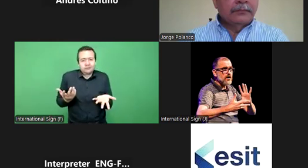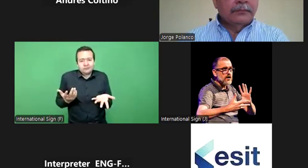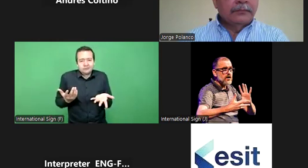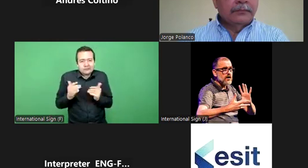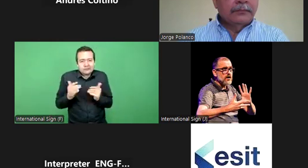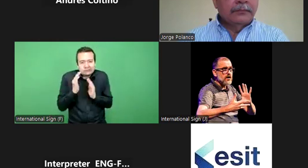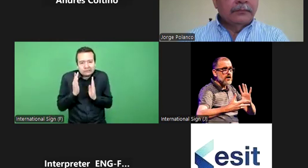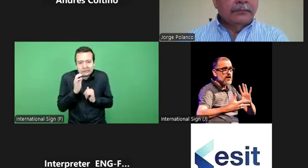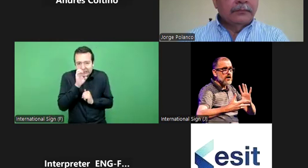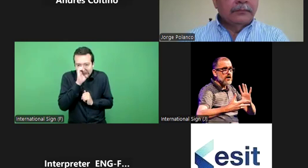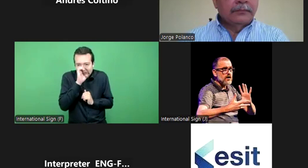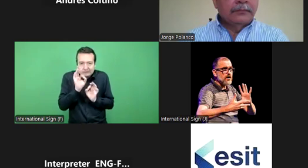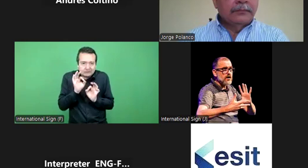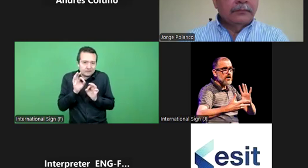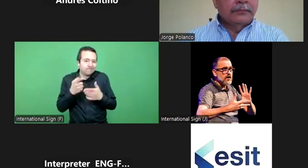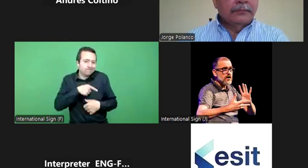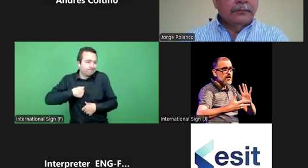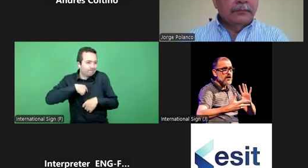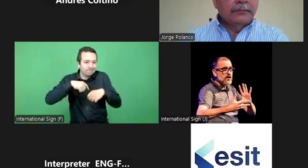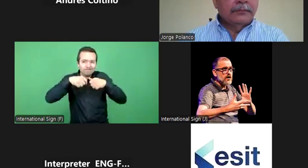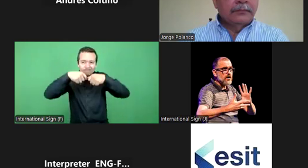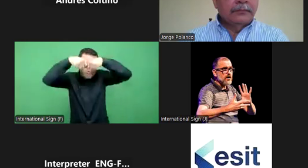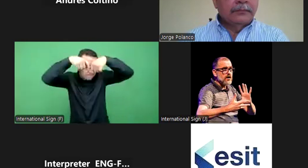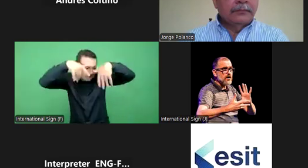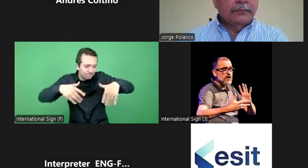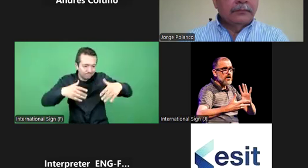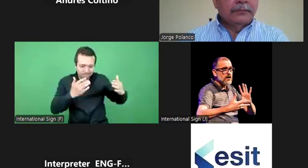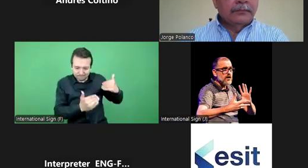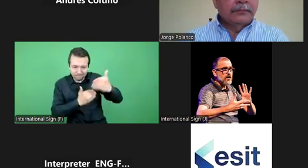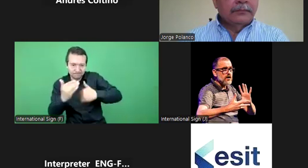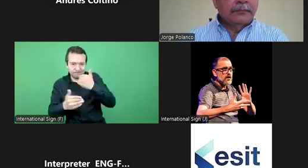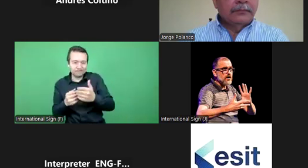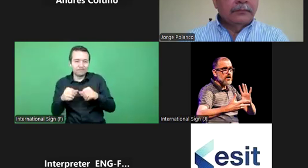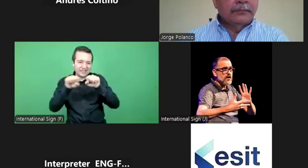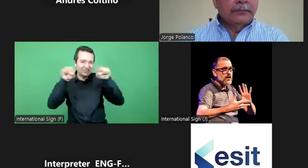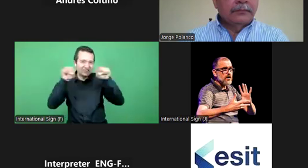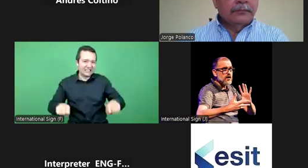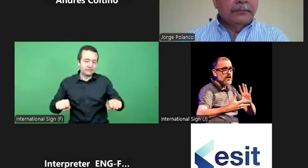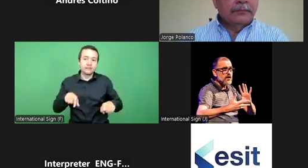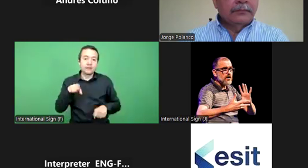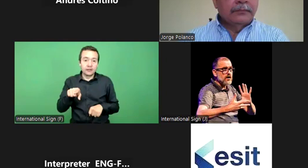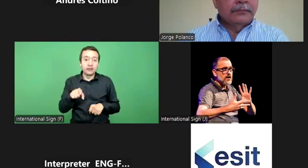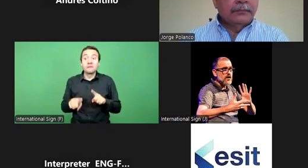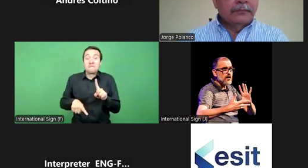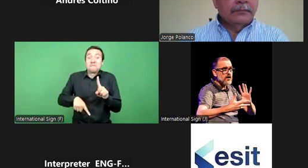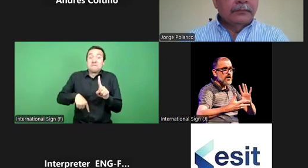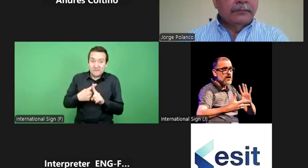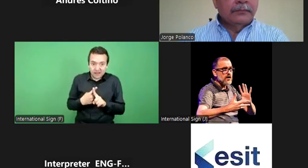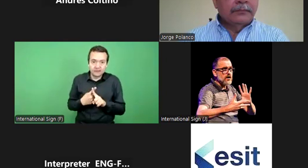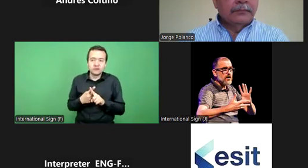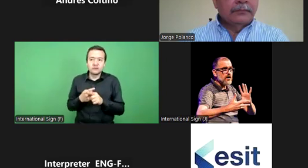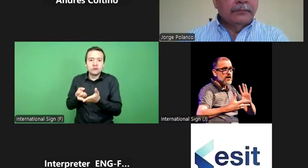in the reporting and dissemination of the information in a timely manner for monitoring